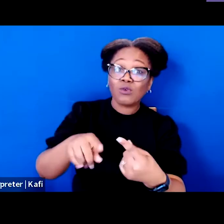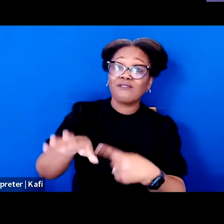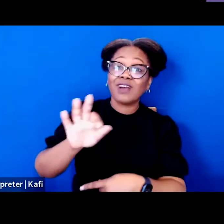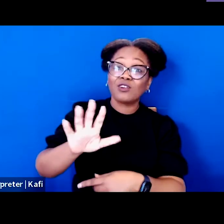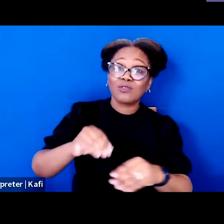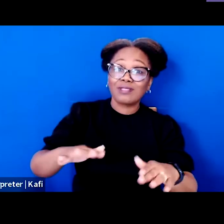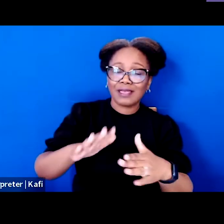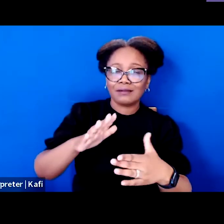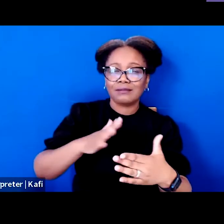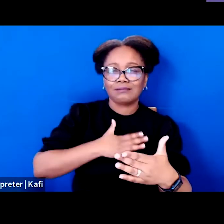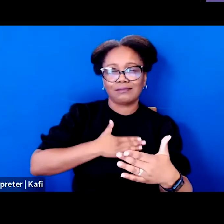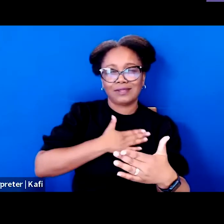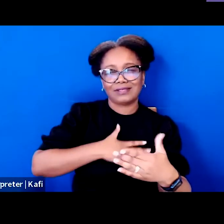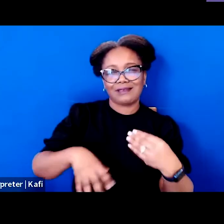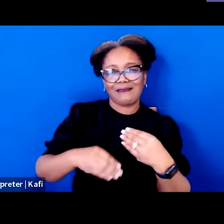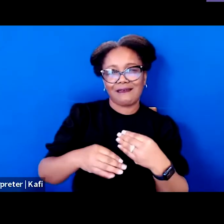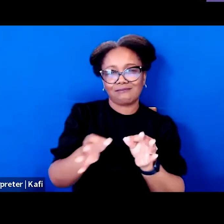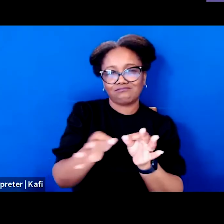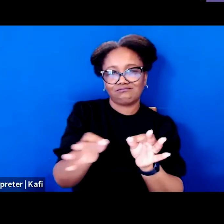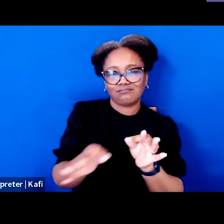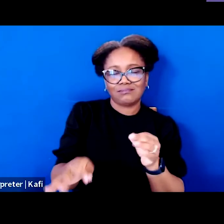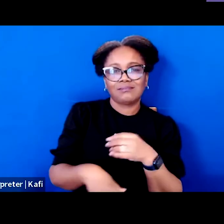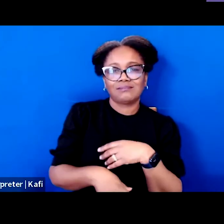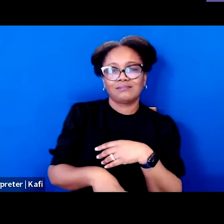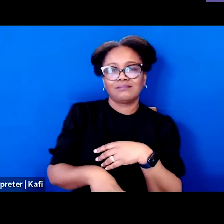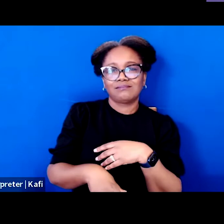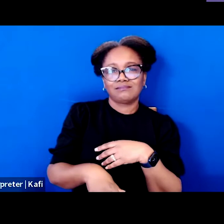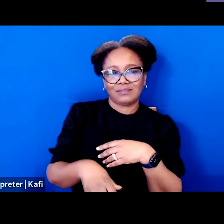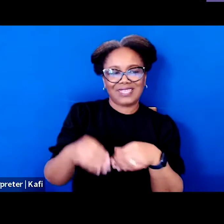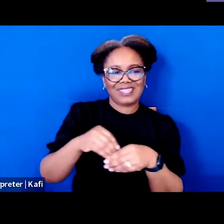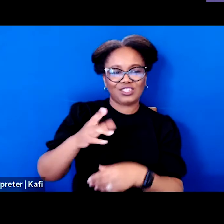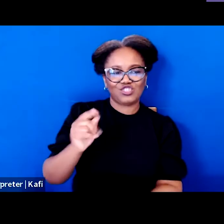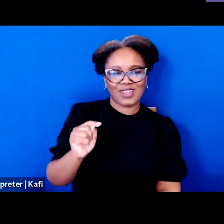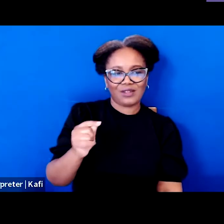encourage folk to learn more about the original stewards of the land that you're on.